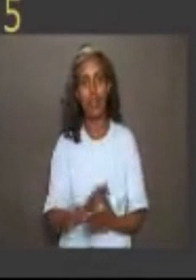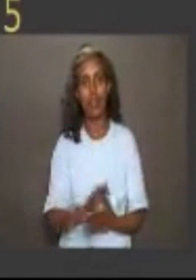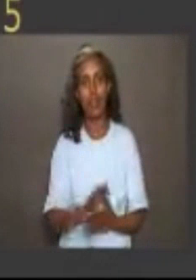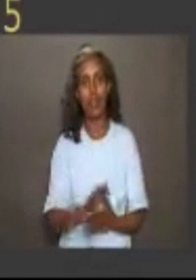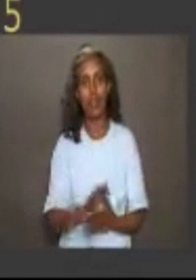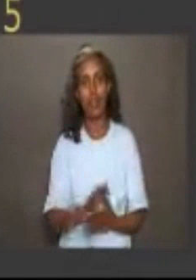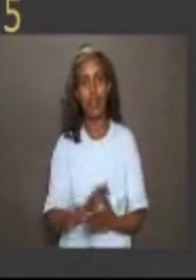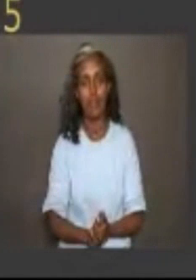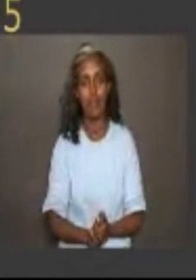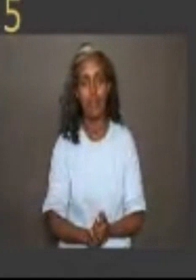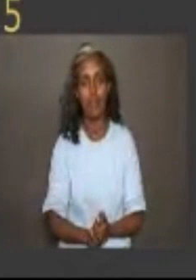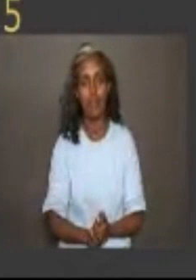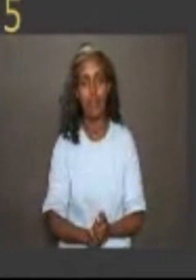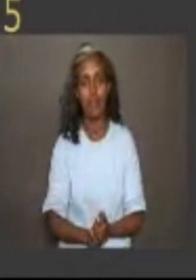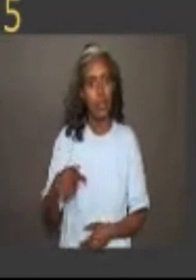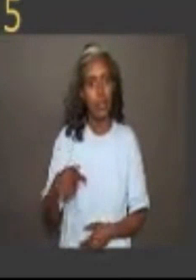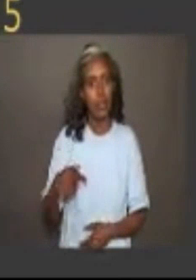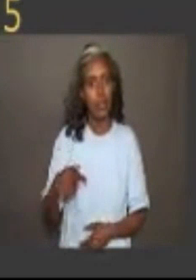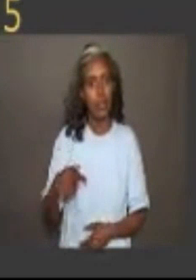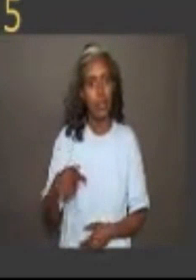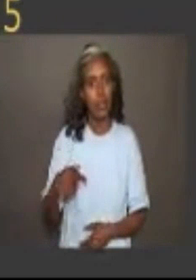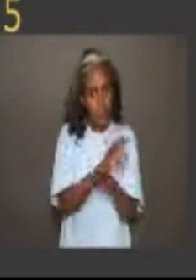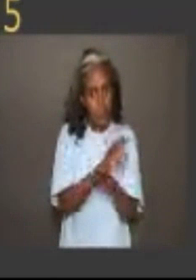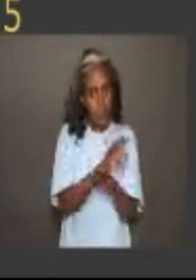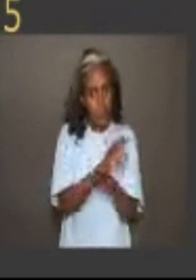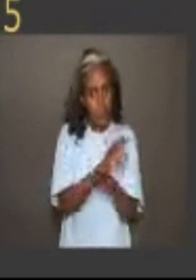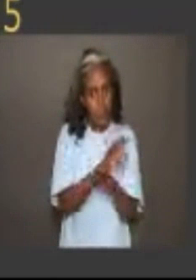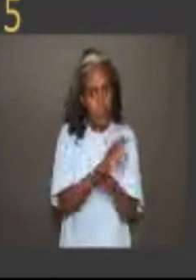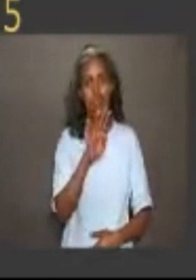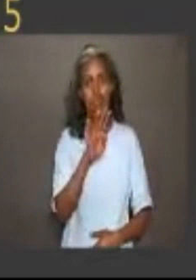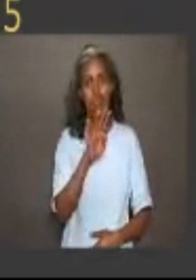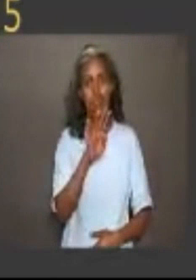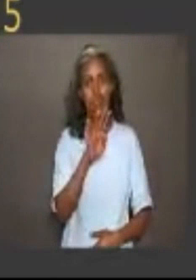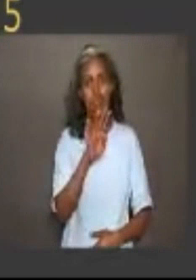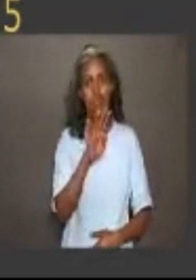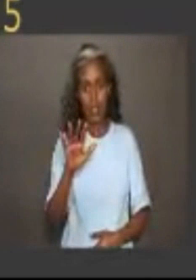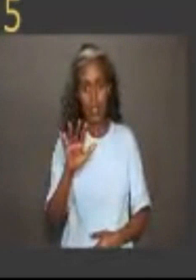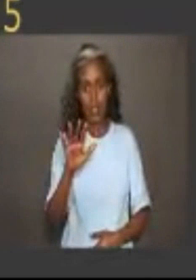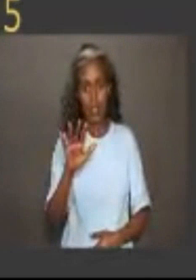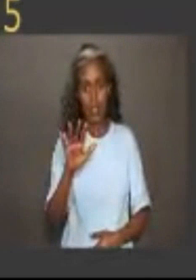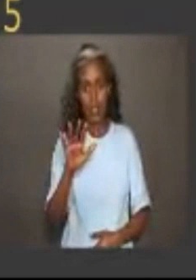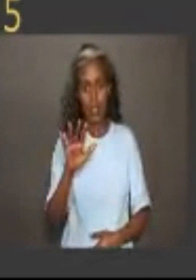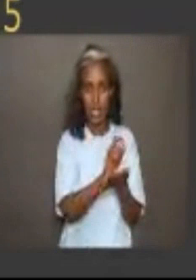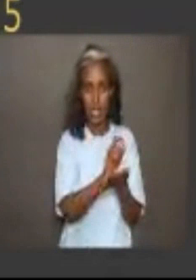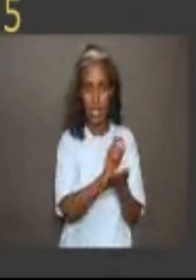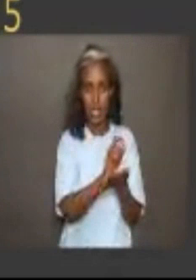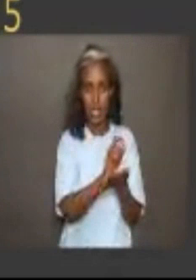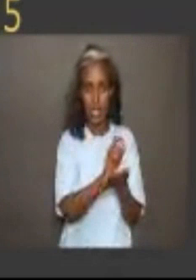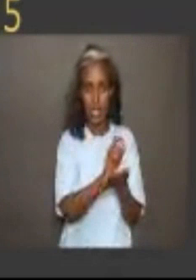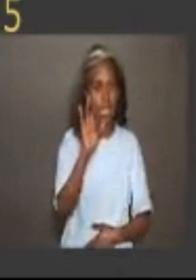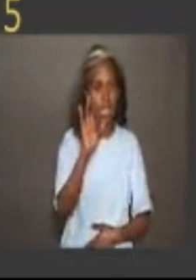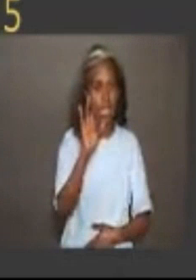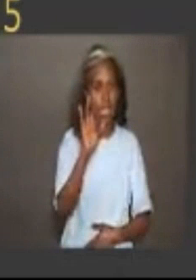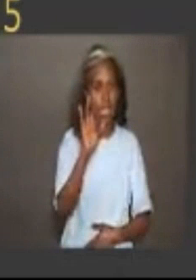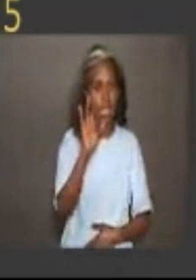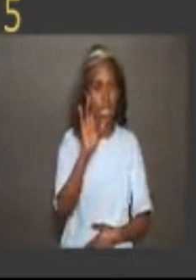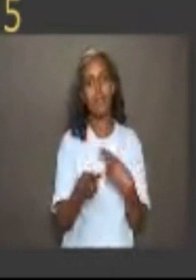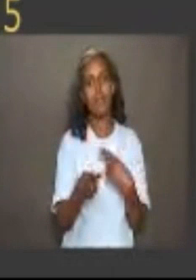We can factorize 45 by writing 9 times 5.